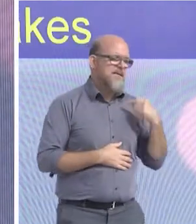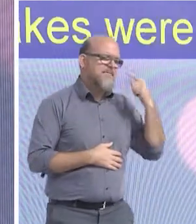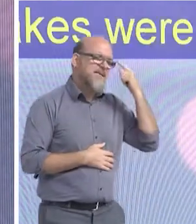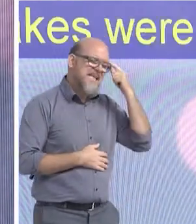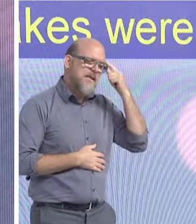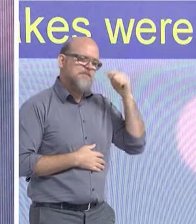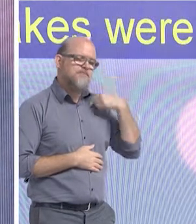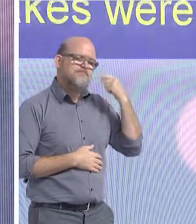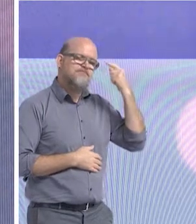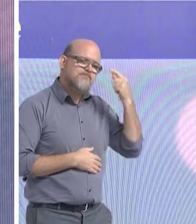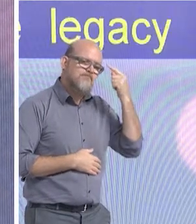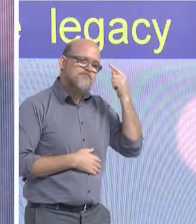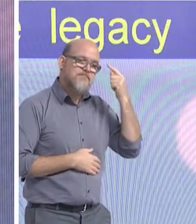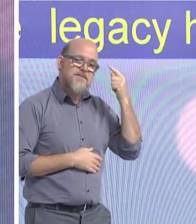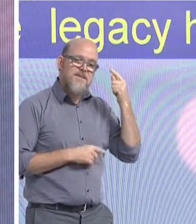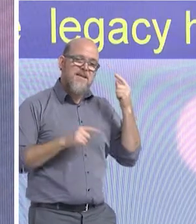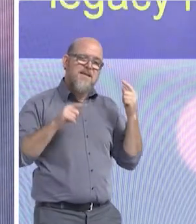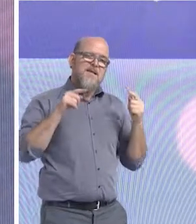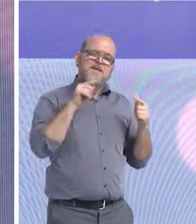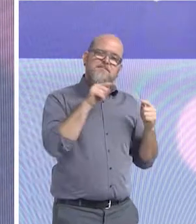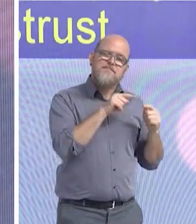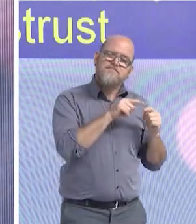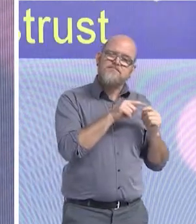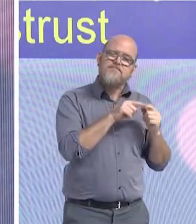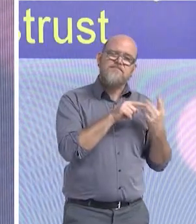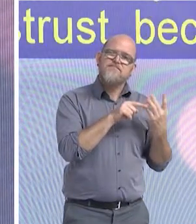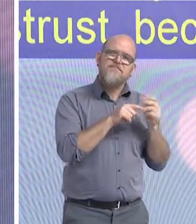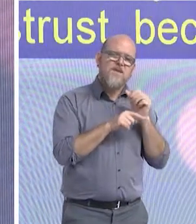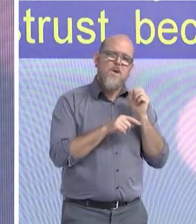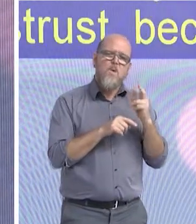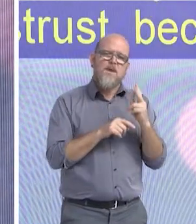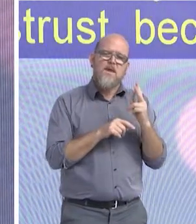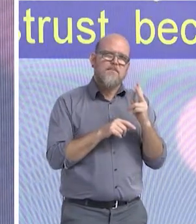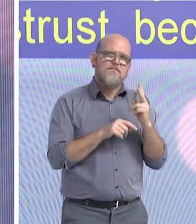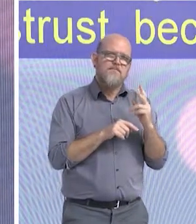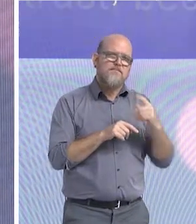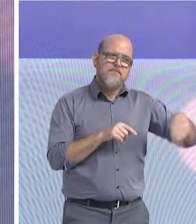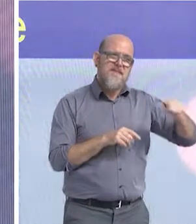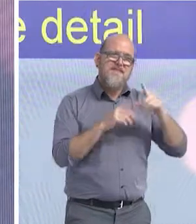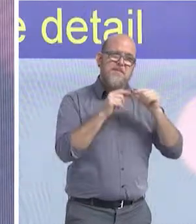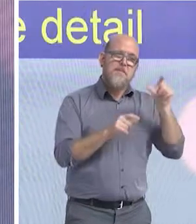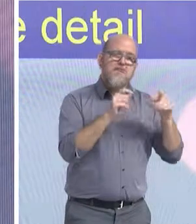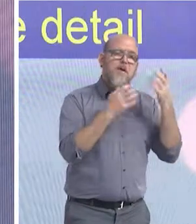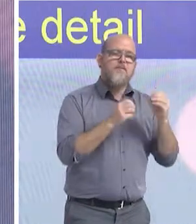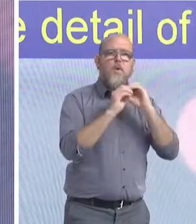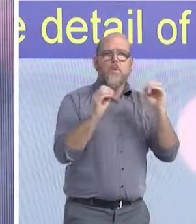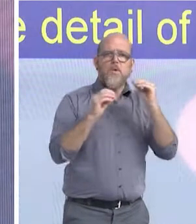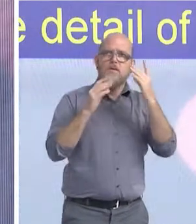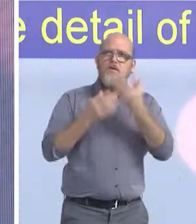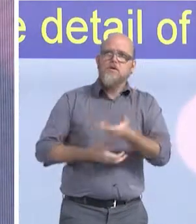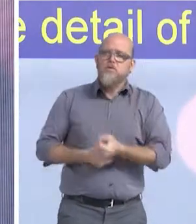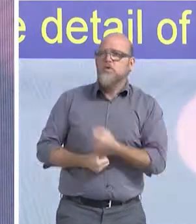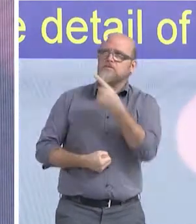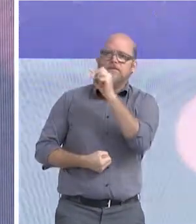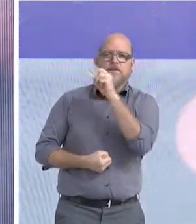of distrust, because whatever about, you know, the detail of the responsibility of the member state, the responsibility of